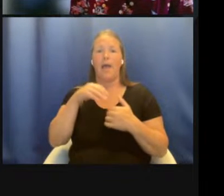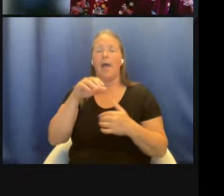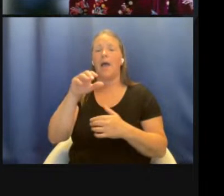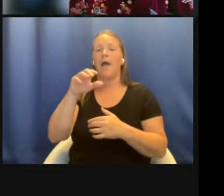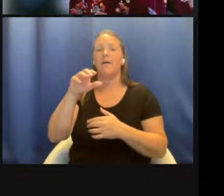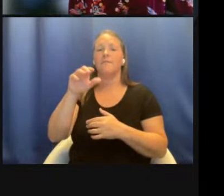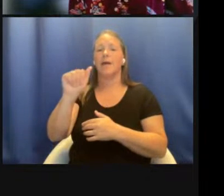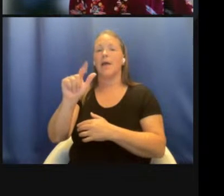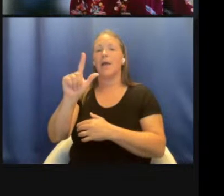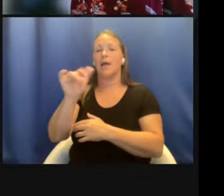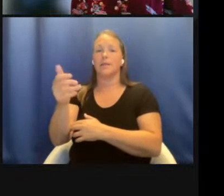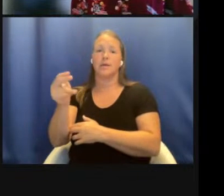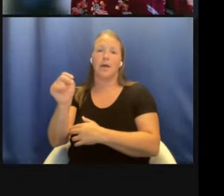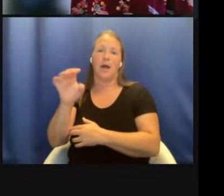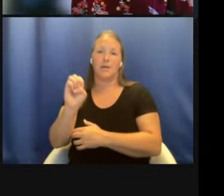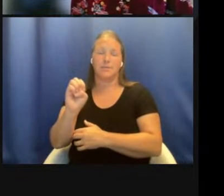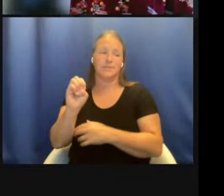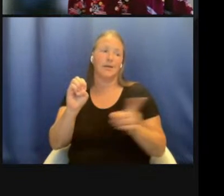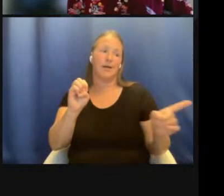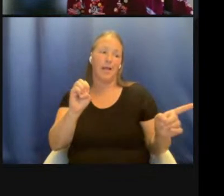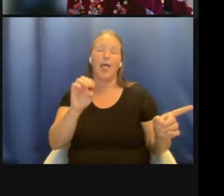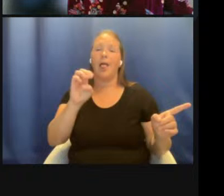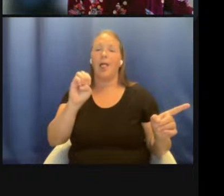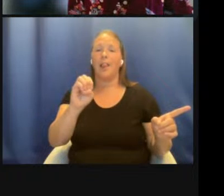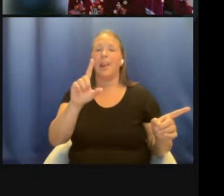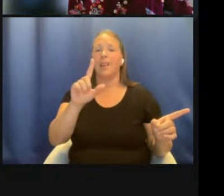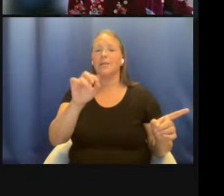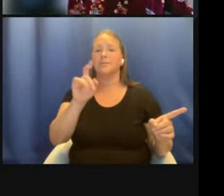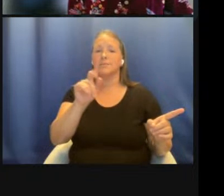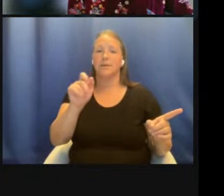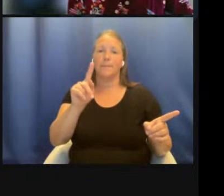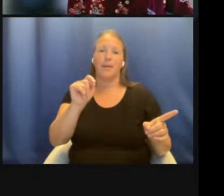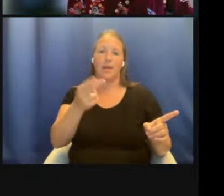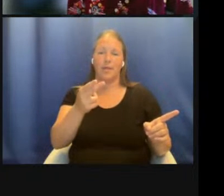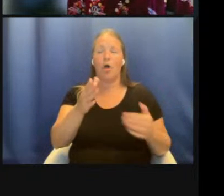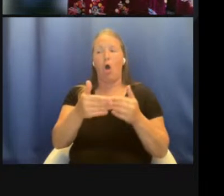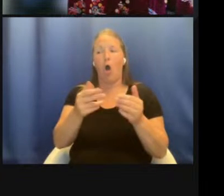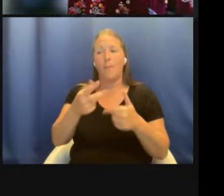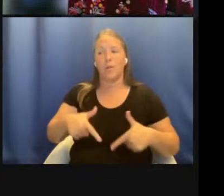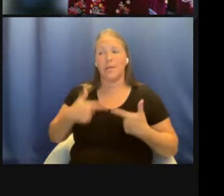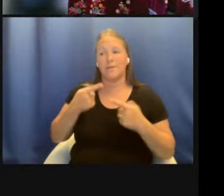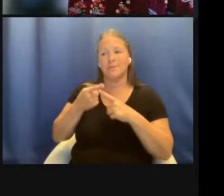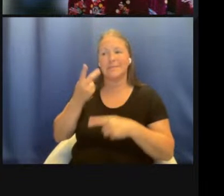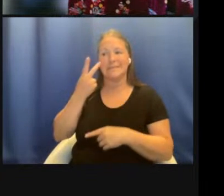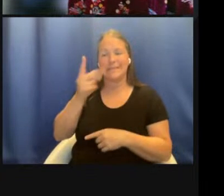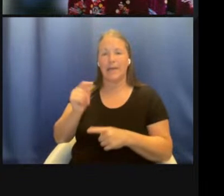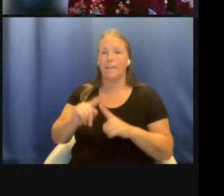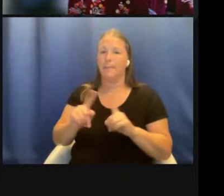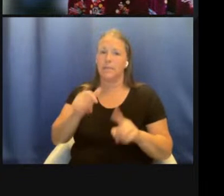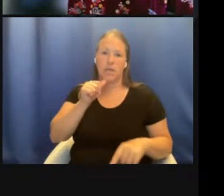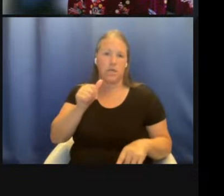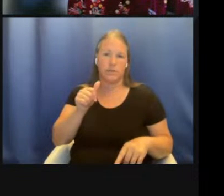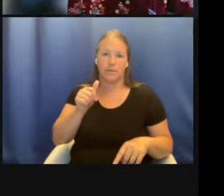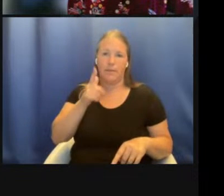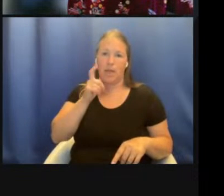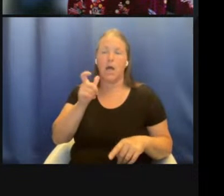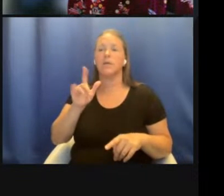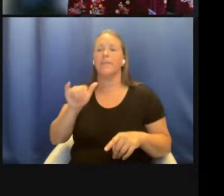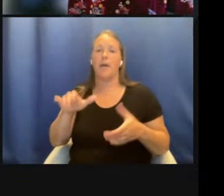see, but does not, because it takes place in 1896. Now, Louise Eugenie